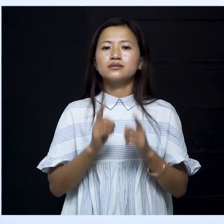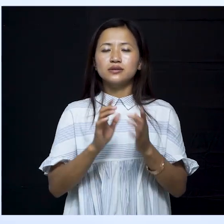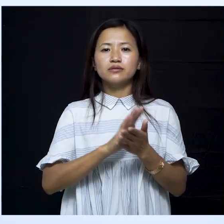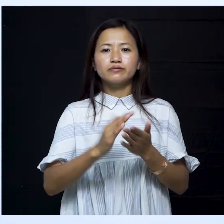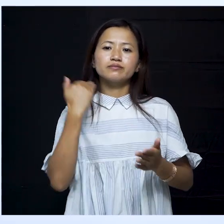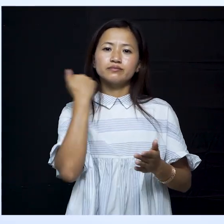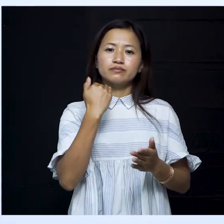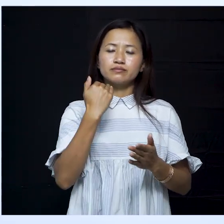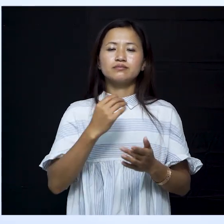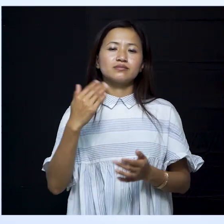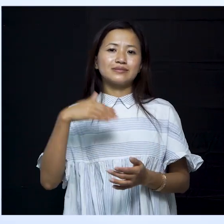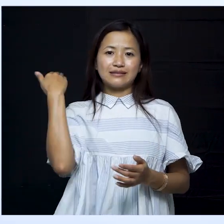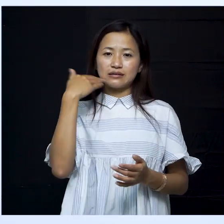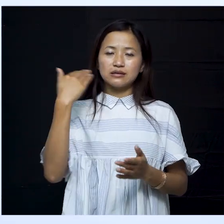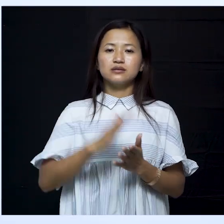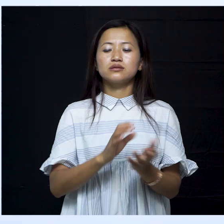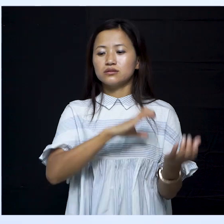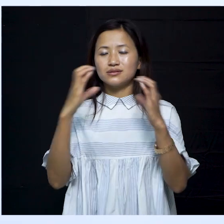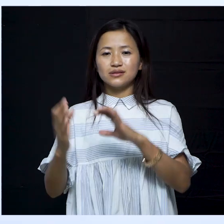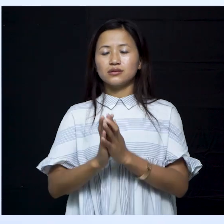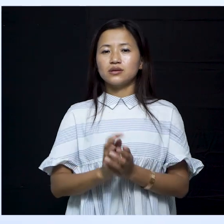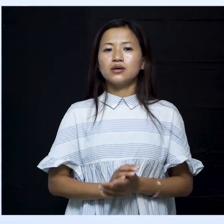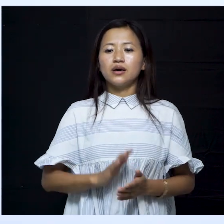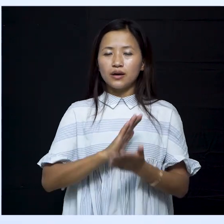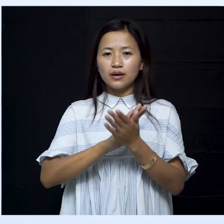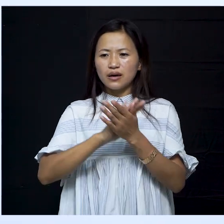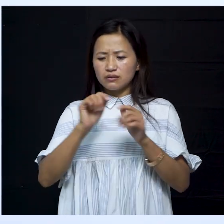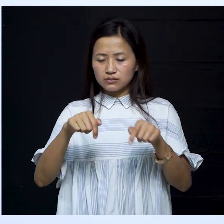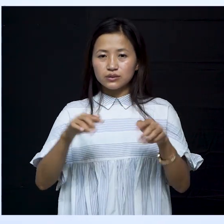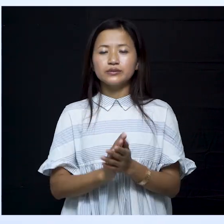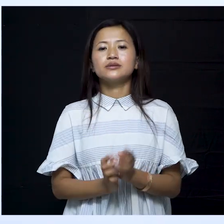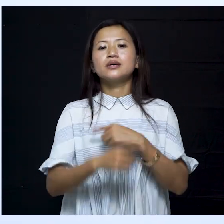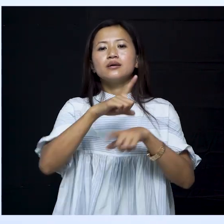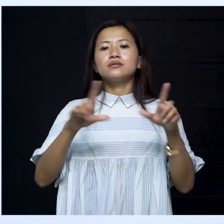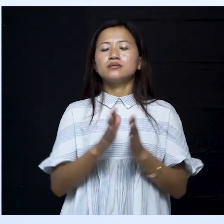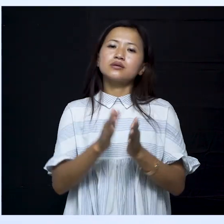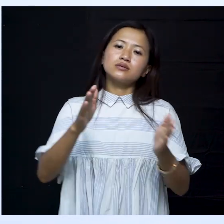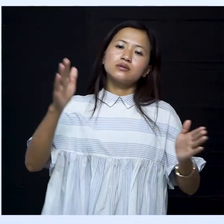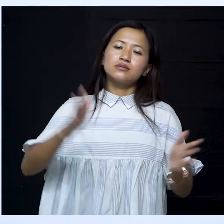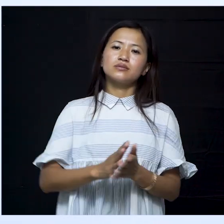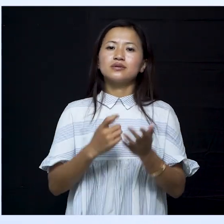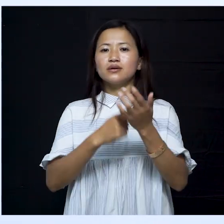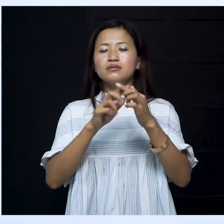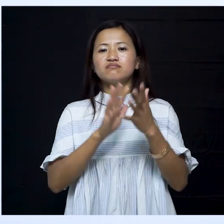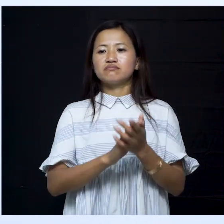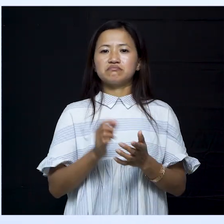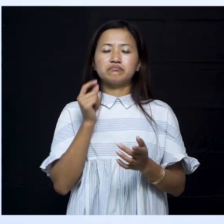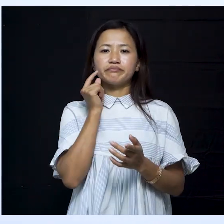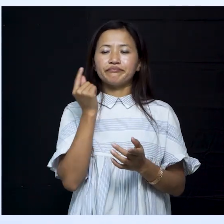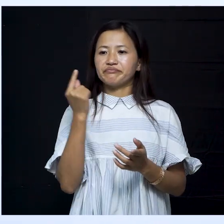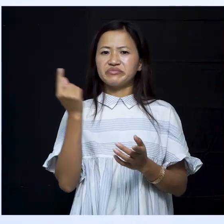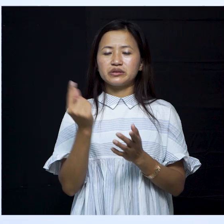it literally, again, the kind of changes that is happening to the language and to the extent of its ridiculous nature, you would